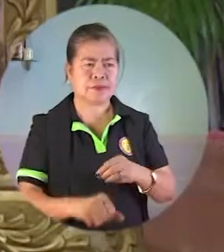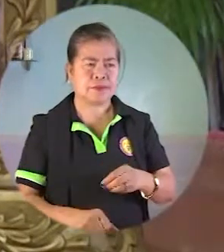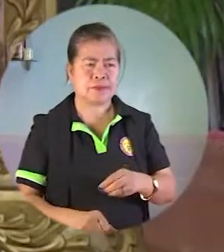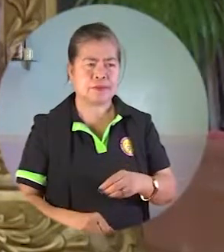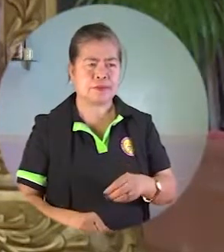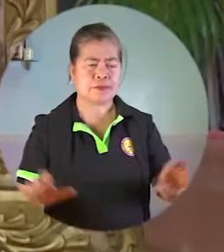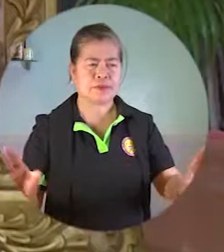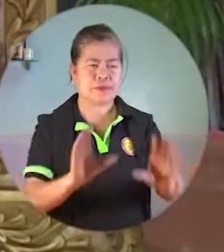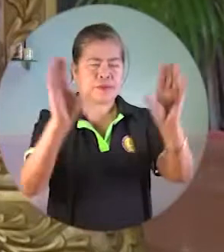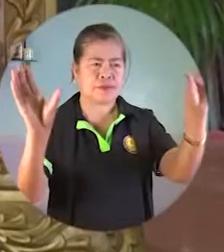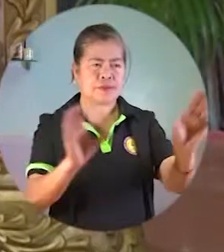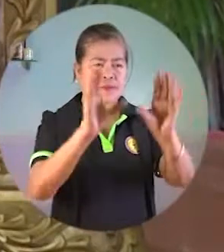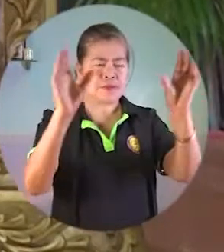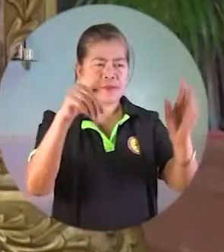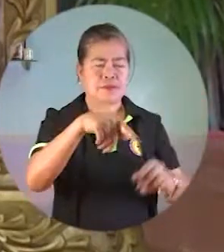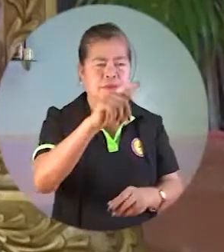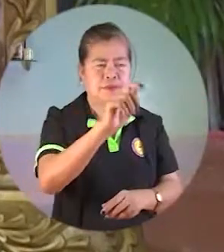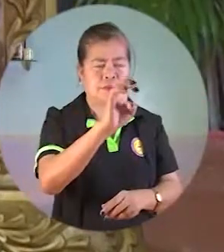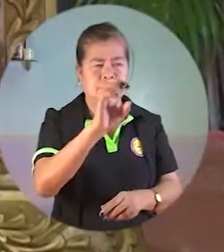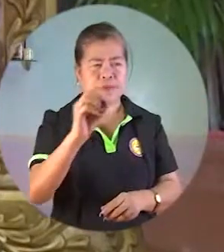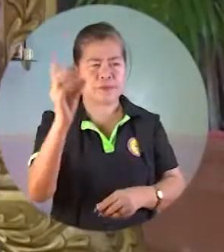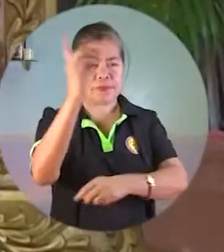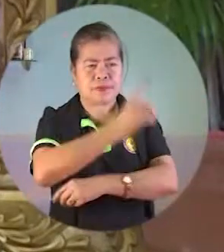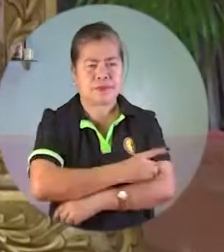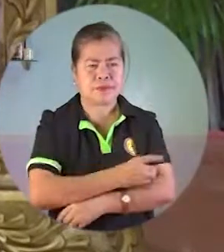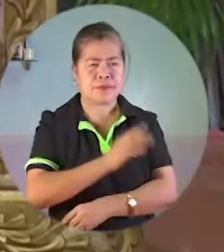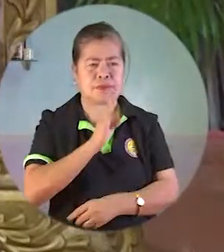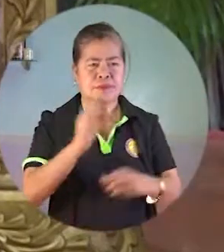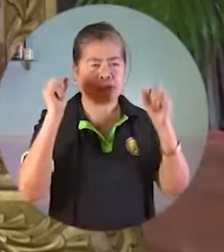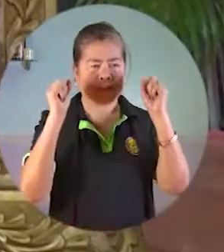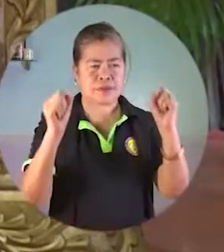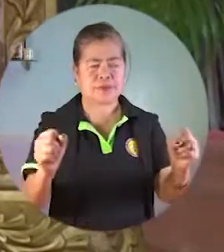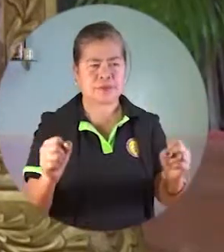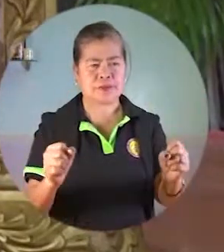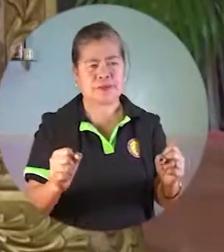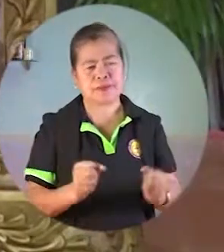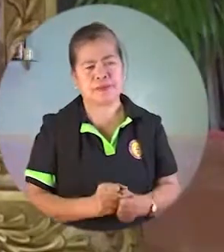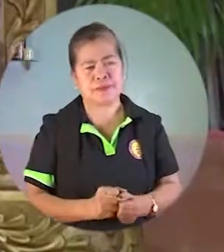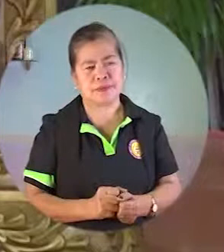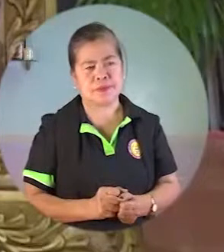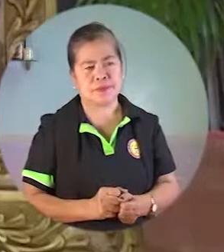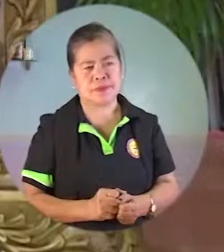And so, as we celebrate Pentecost Day, let us be courageous,